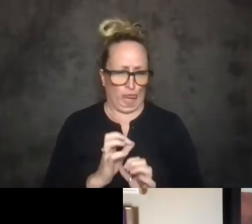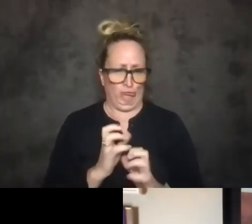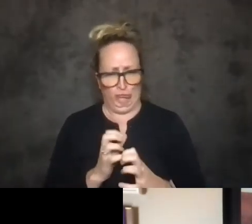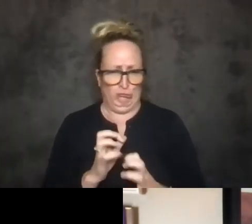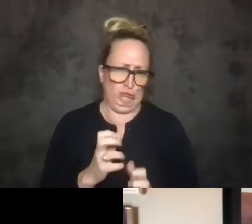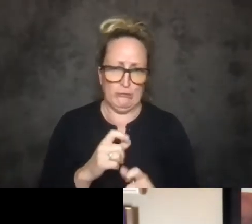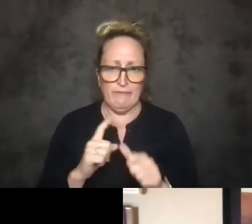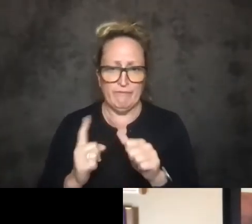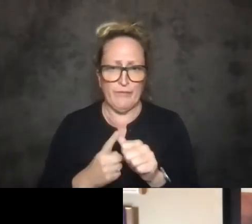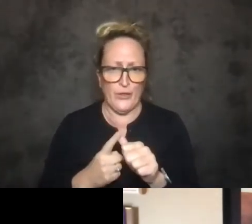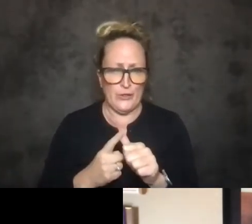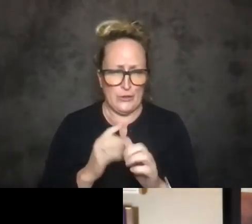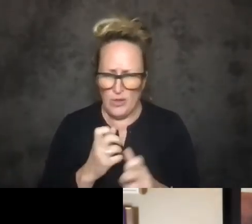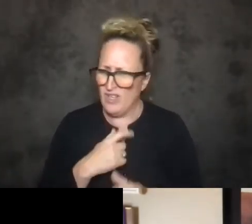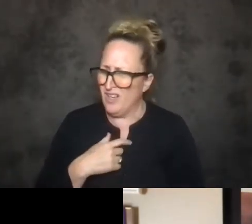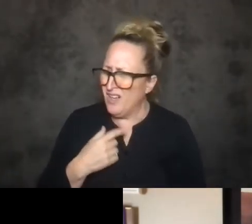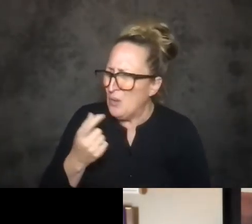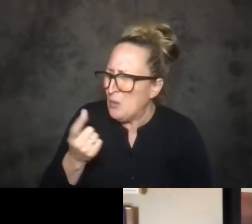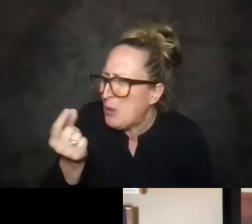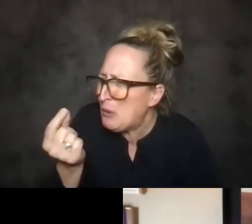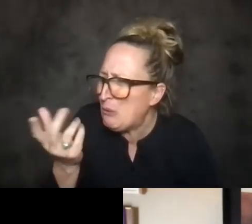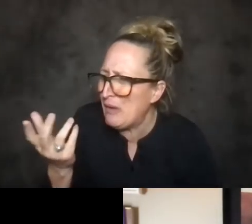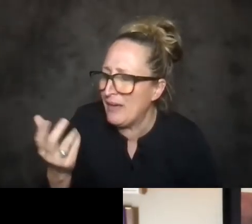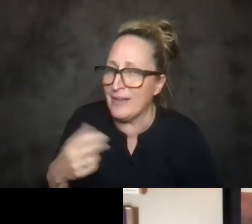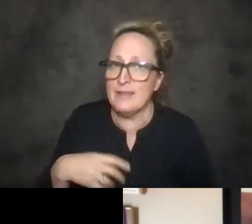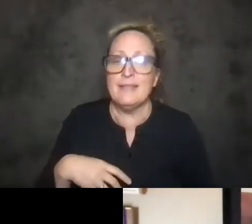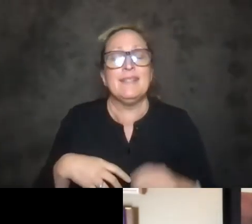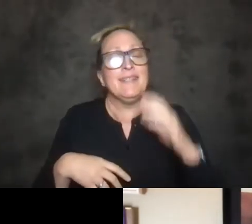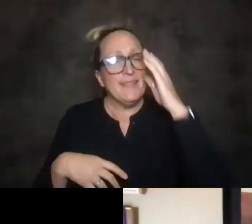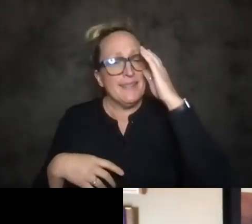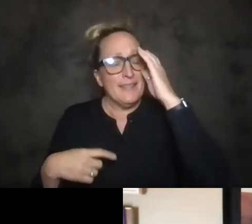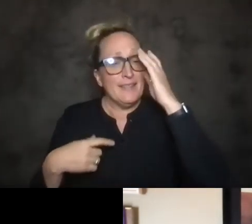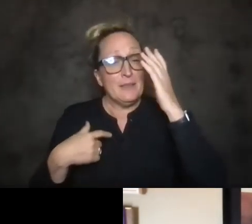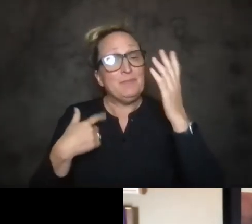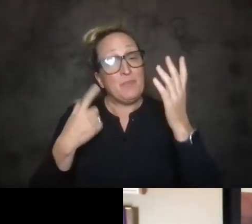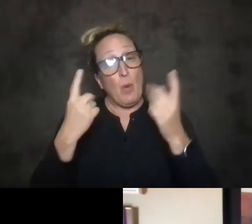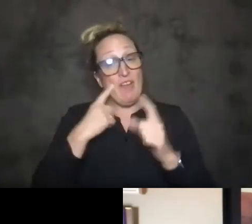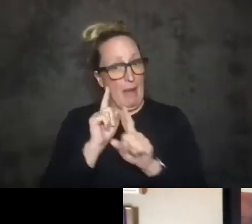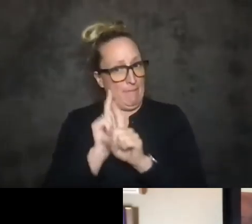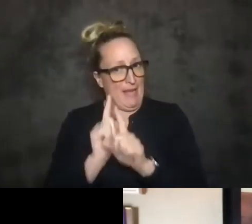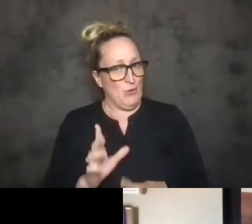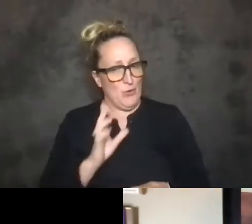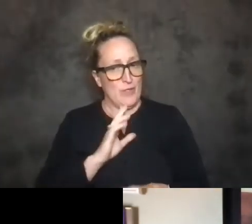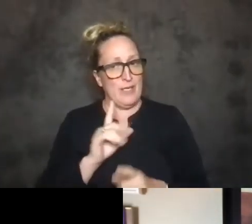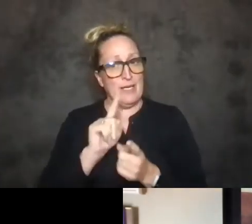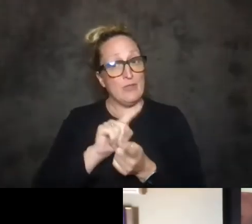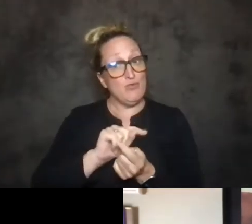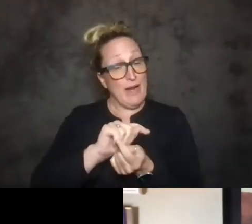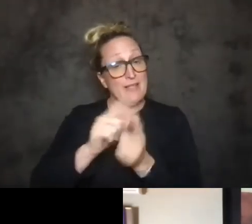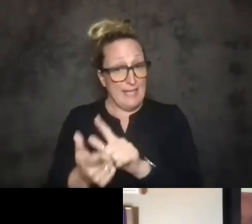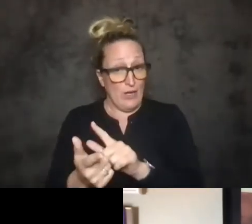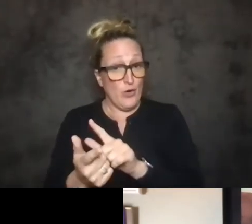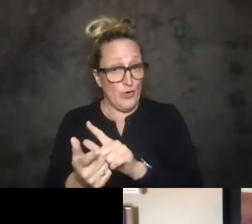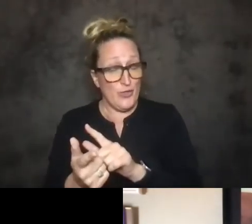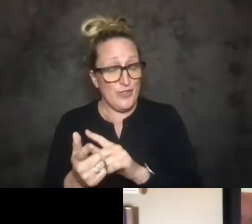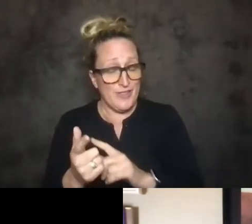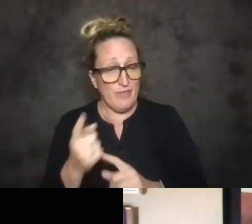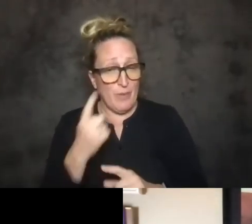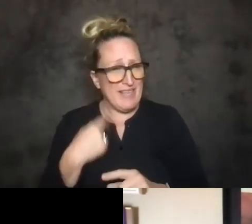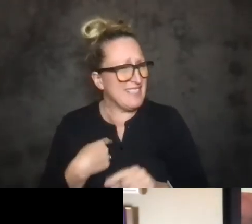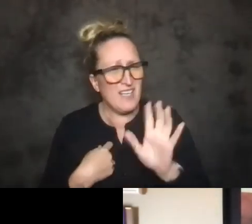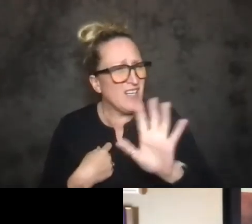and horrible. And people were saying, what are you doing? You know, one of my main mentors, a translator of mine from Italy, says, you